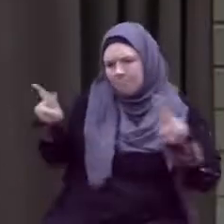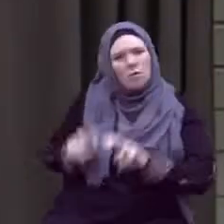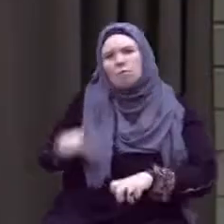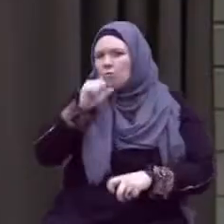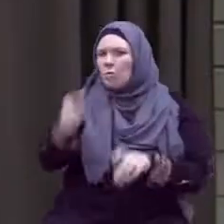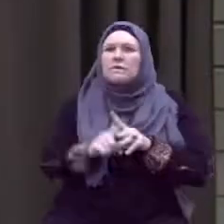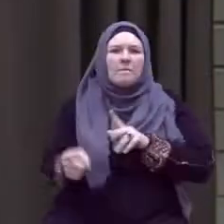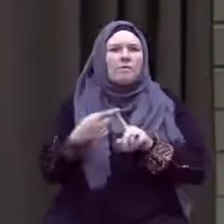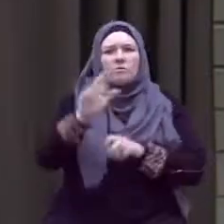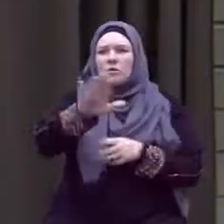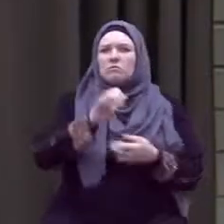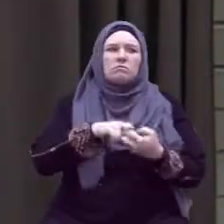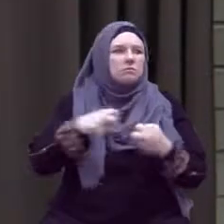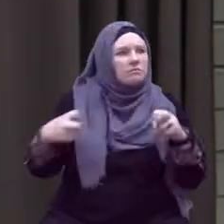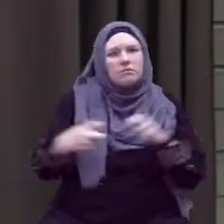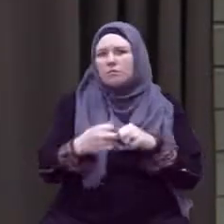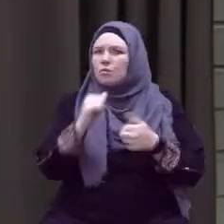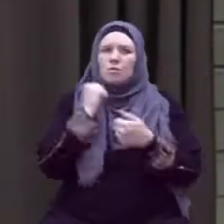shouldn't.